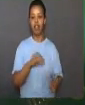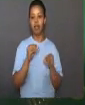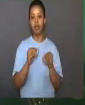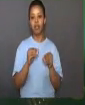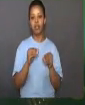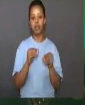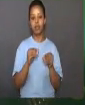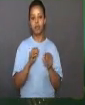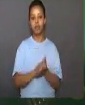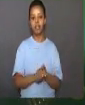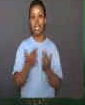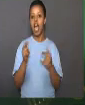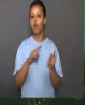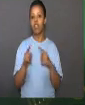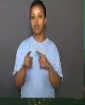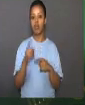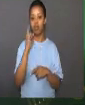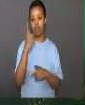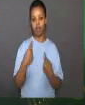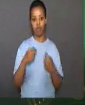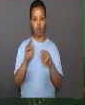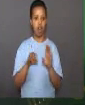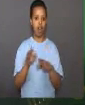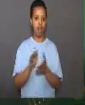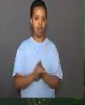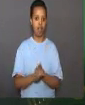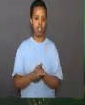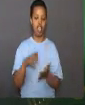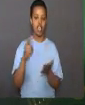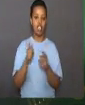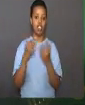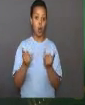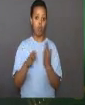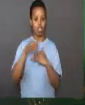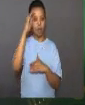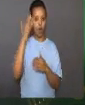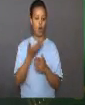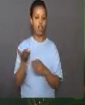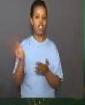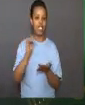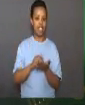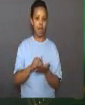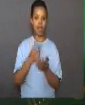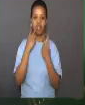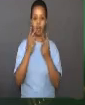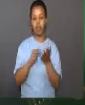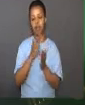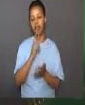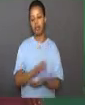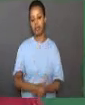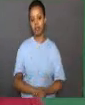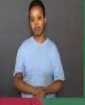Students, let us do an activity to review what we have learned so far.